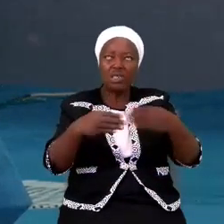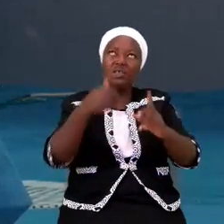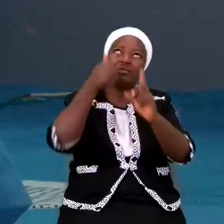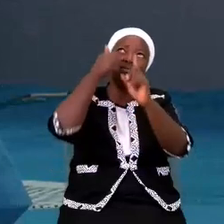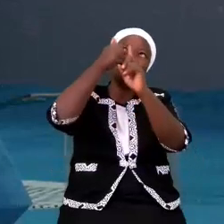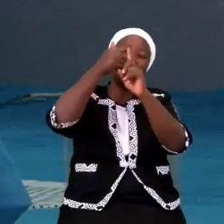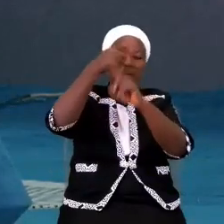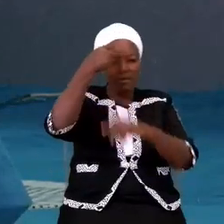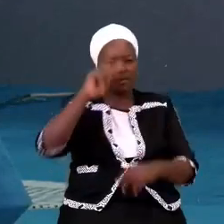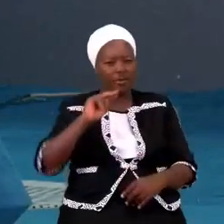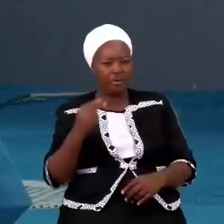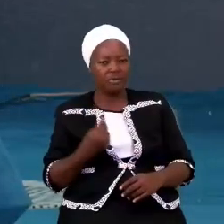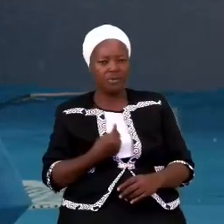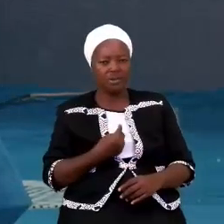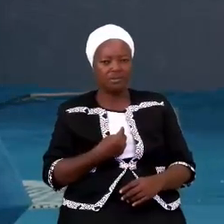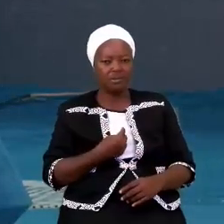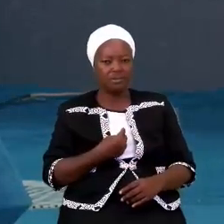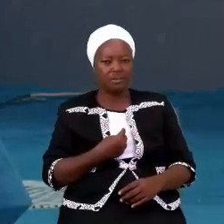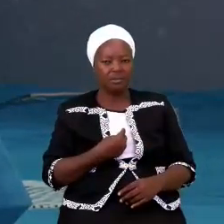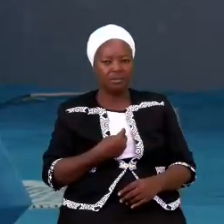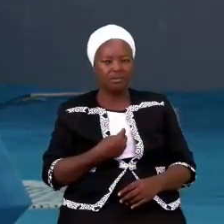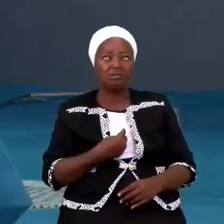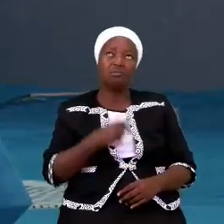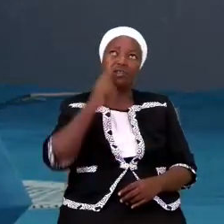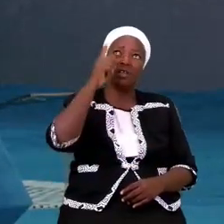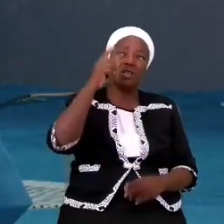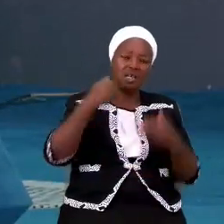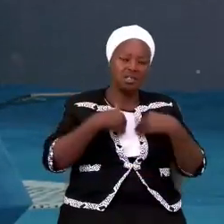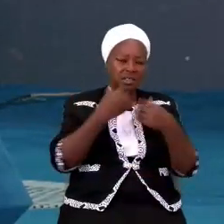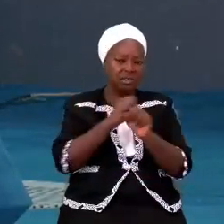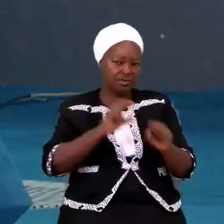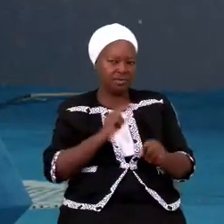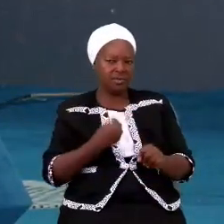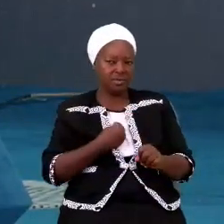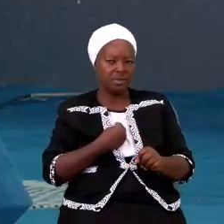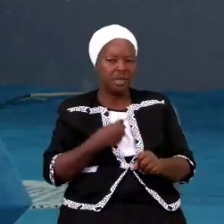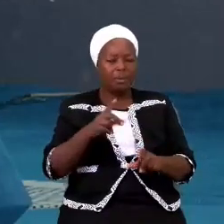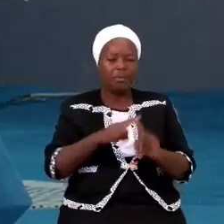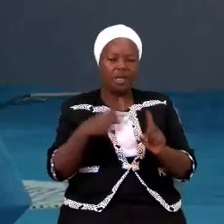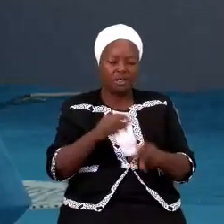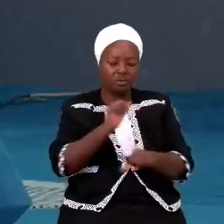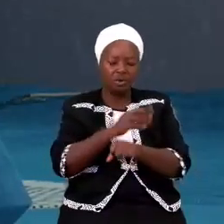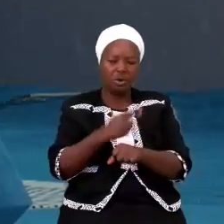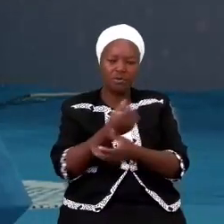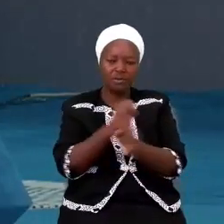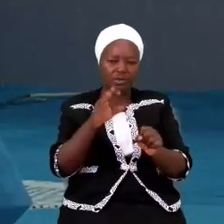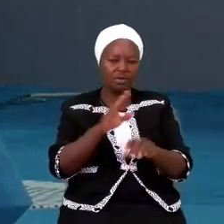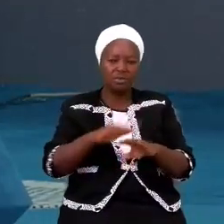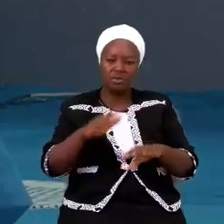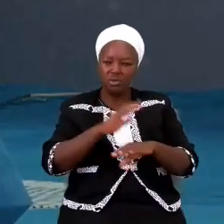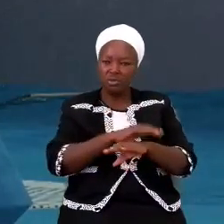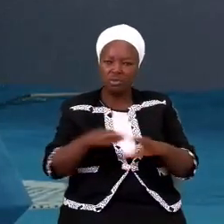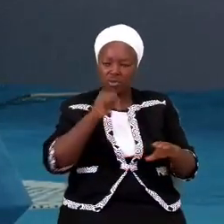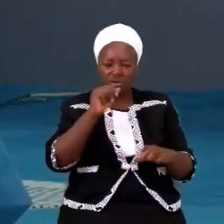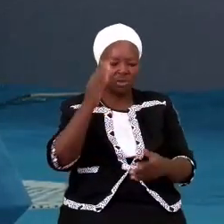redemption does not end at forgiveness, at salvation, a justification. He goes